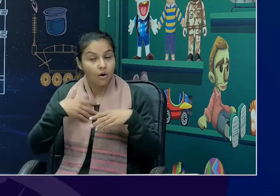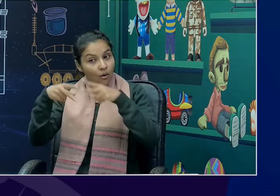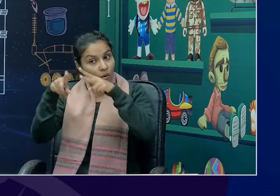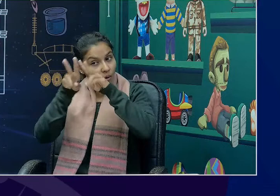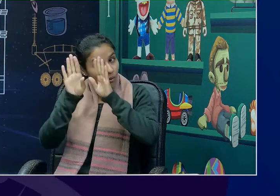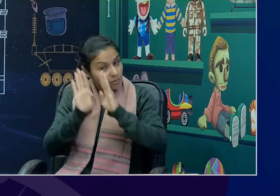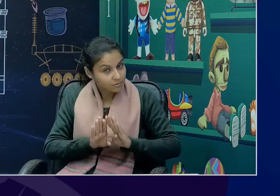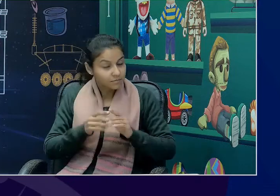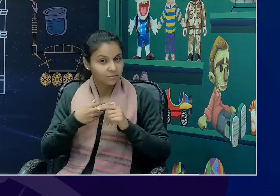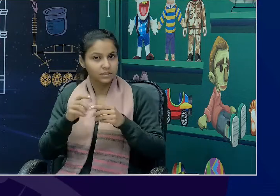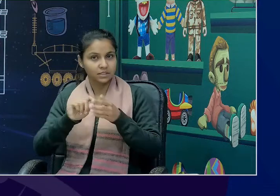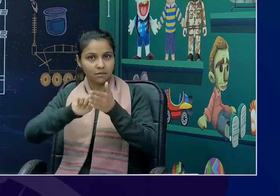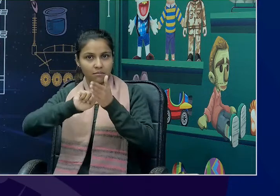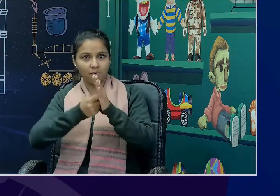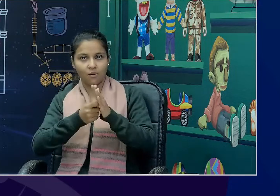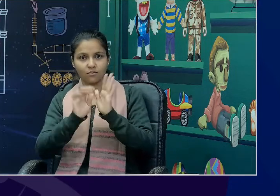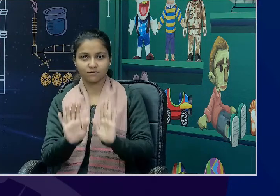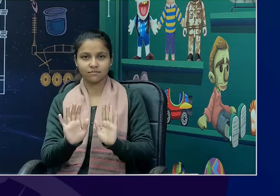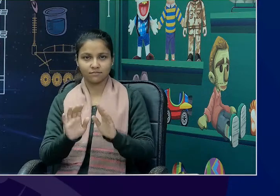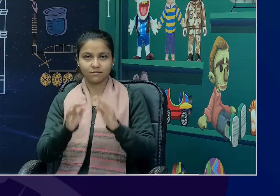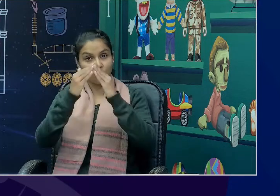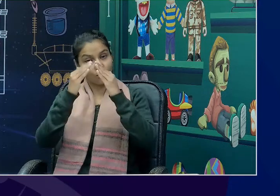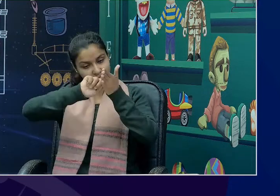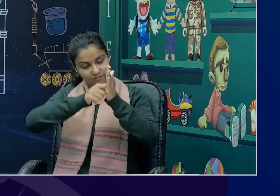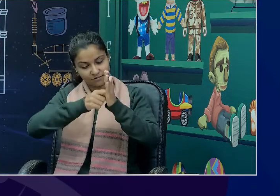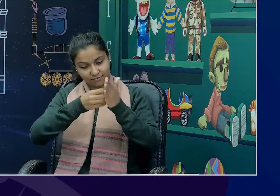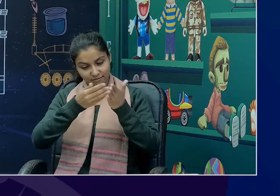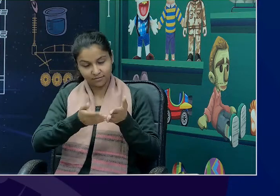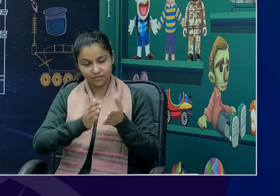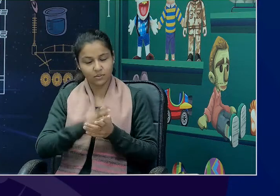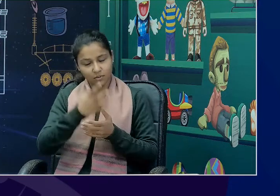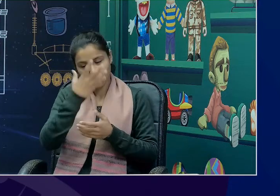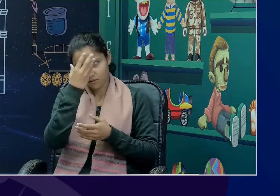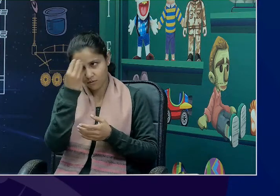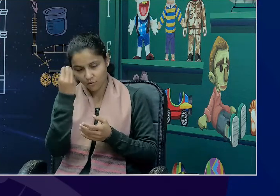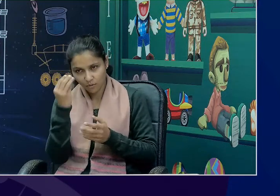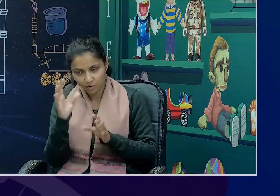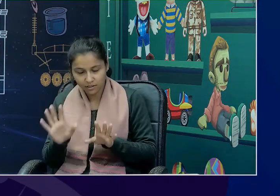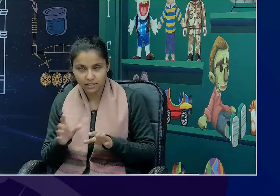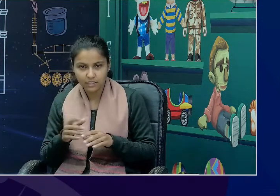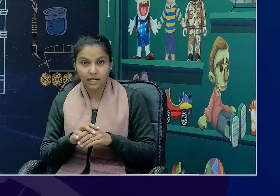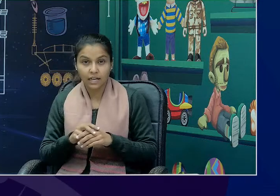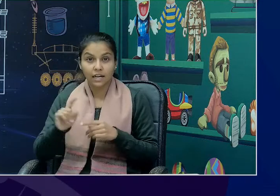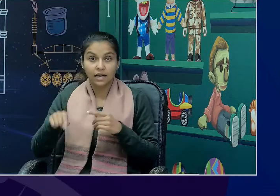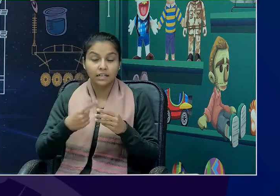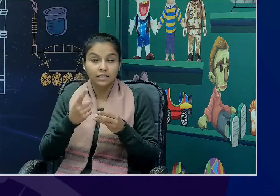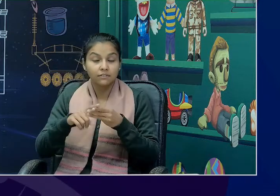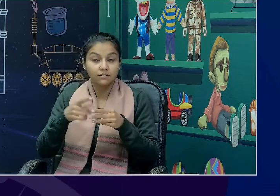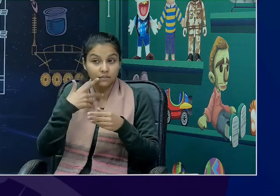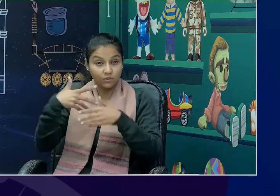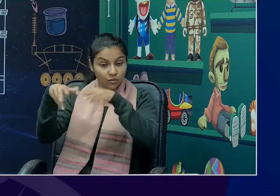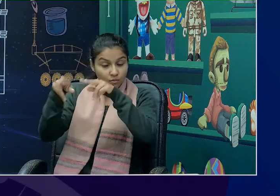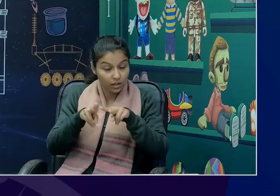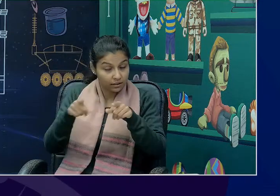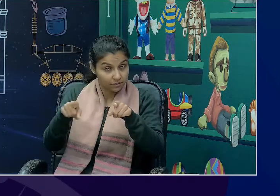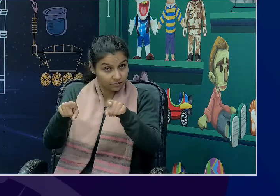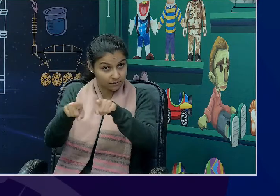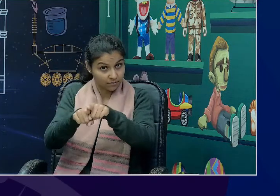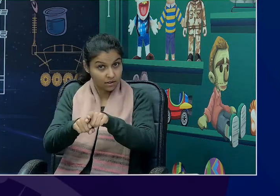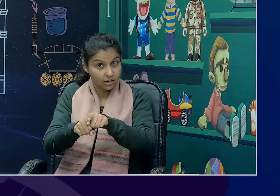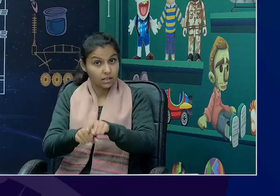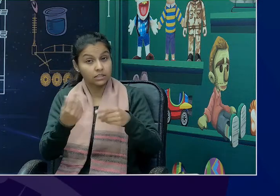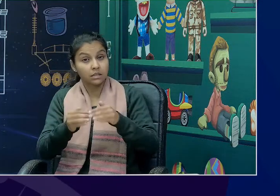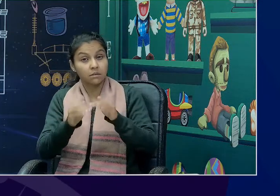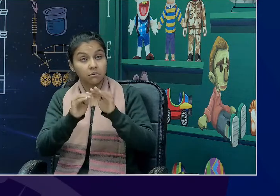forgot to lock his home. So he forgot to lock his home, a thief would have come and the thief had